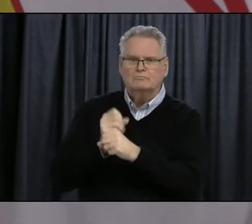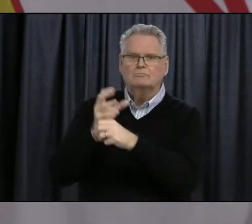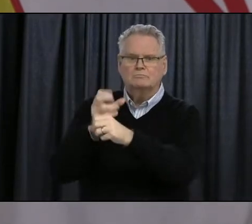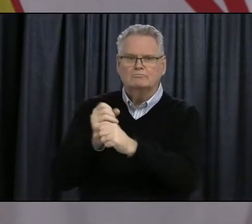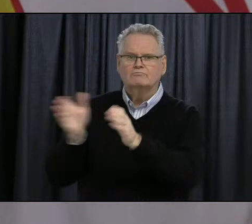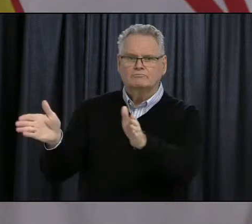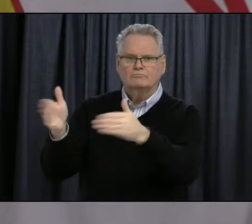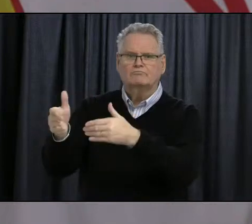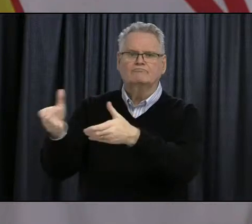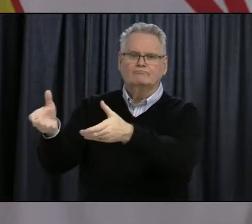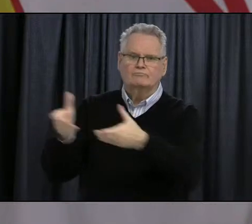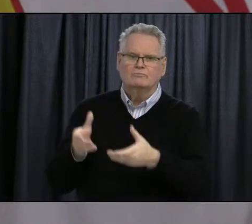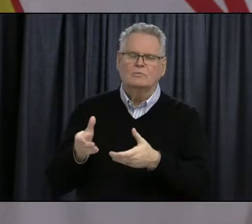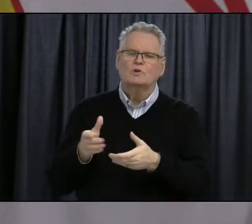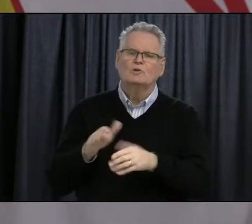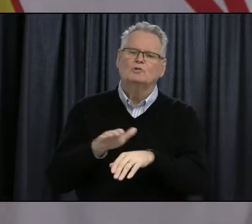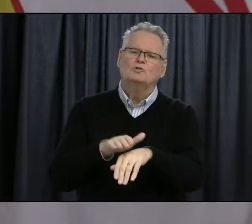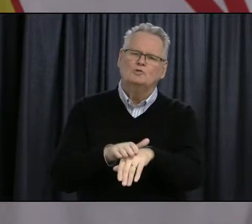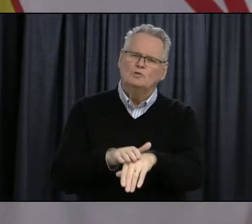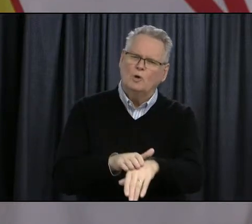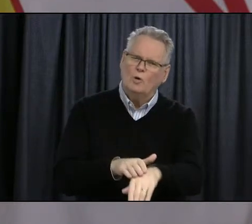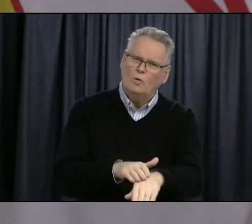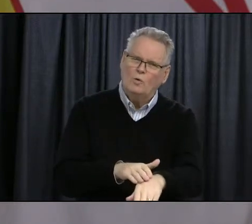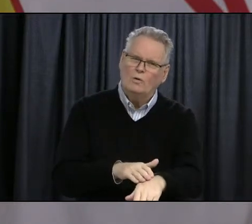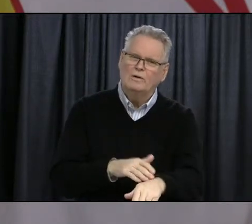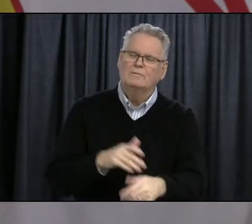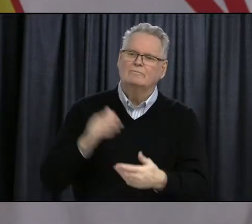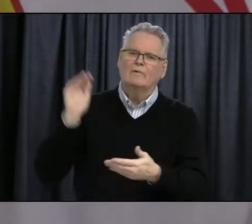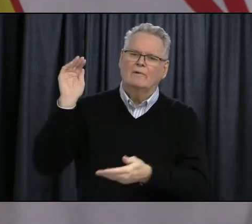the schedule of deliveries for the Moderna vaccine.